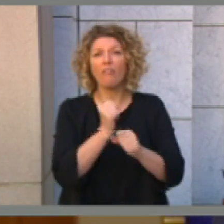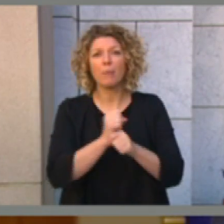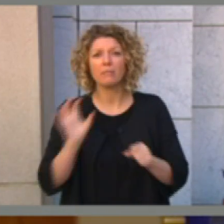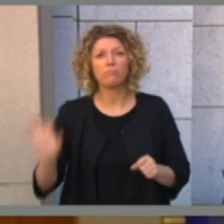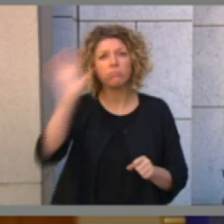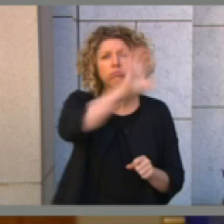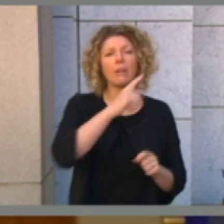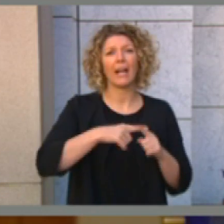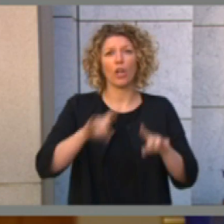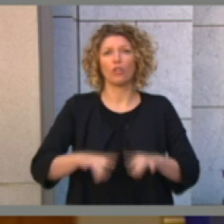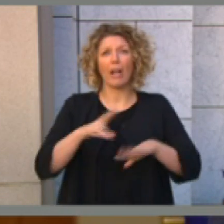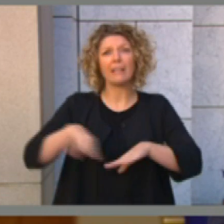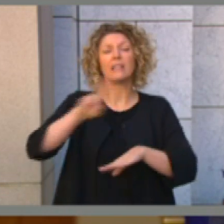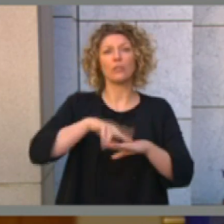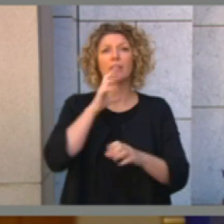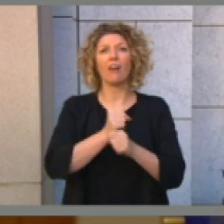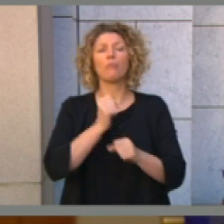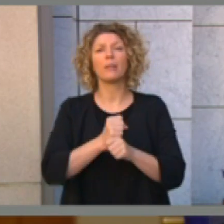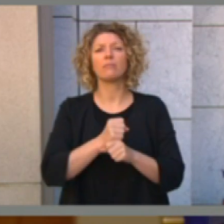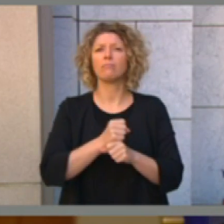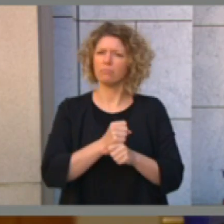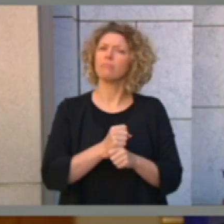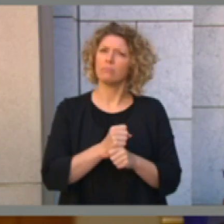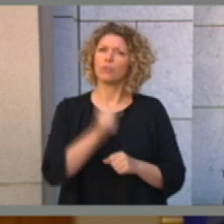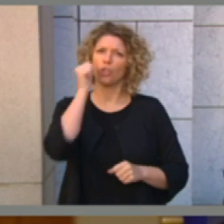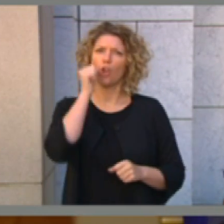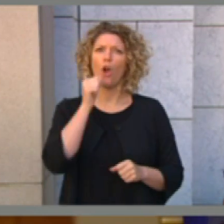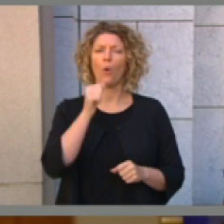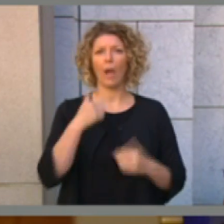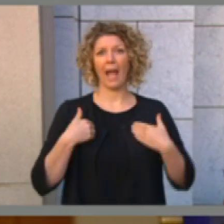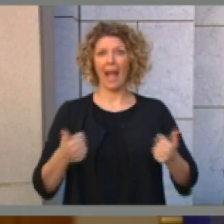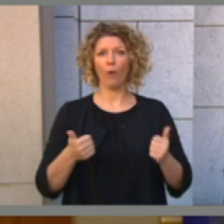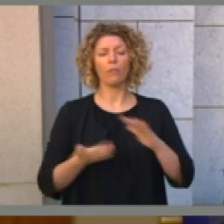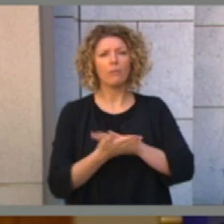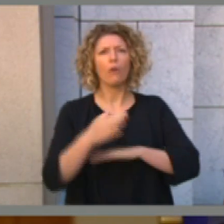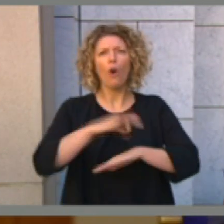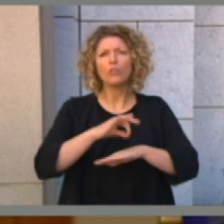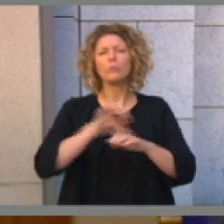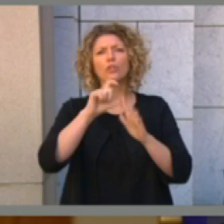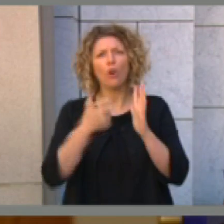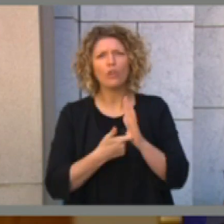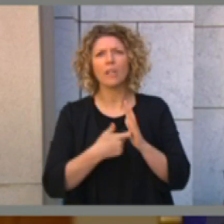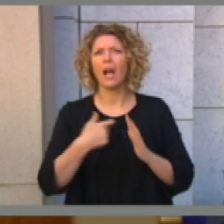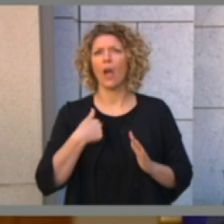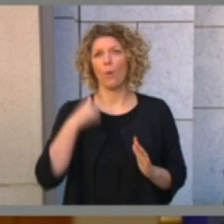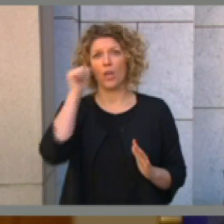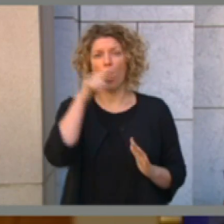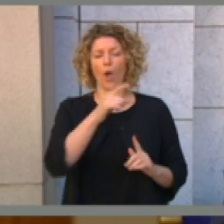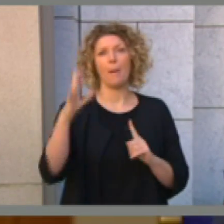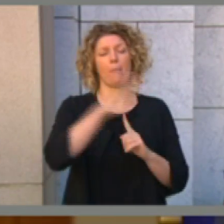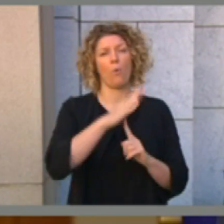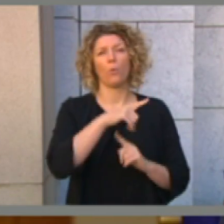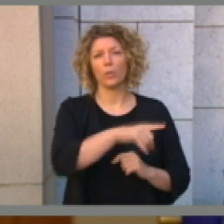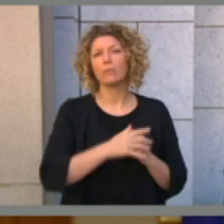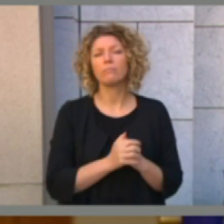being provided, and I think Australians can be very confident about that. And we're continuing to coordinate the deployment of that resource. That includes